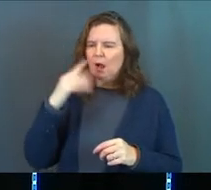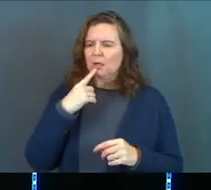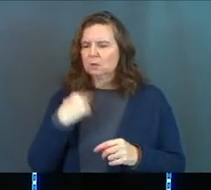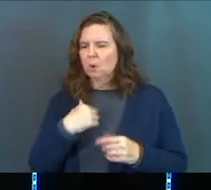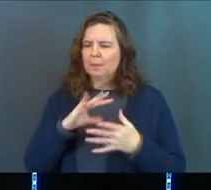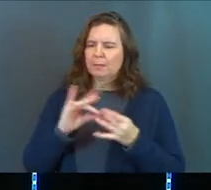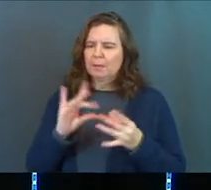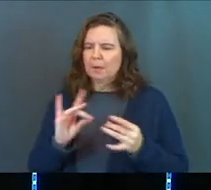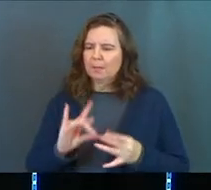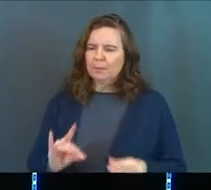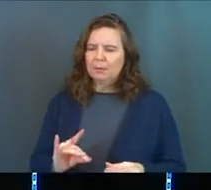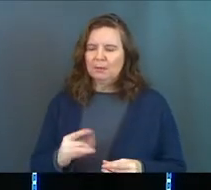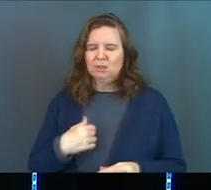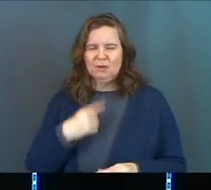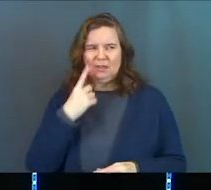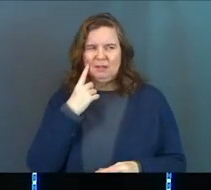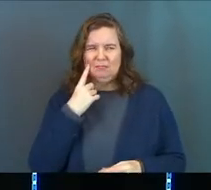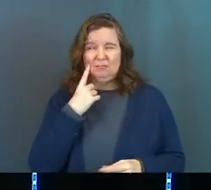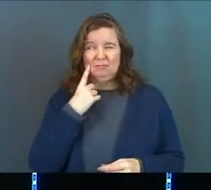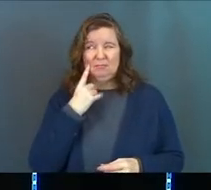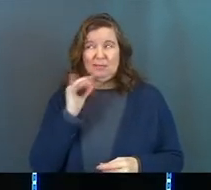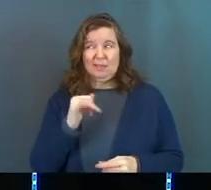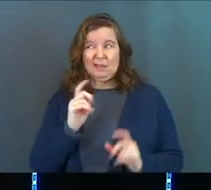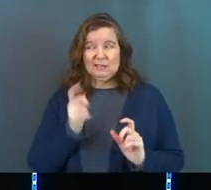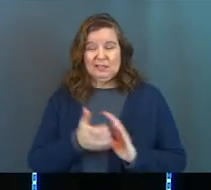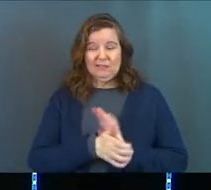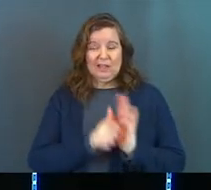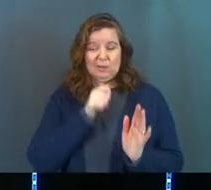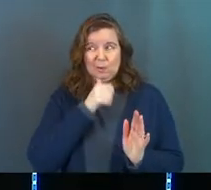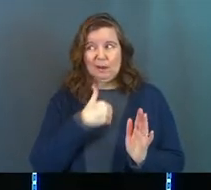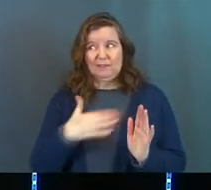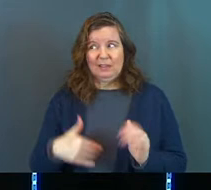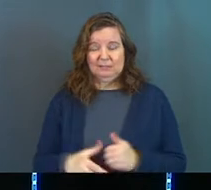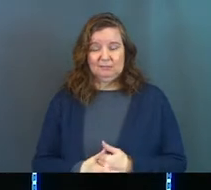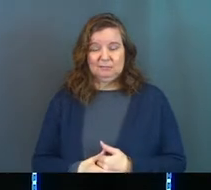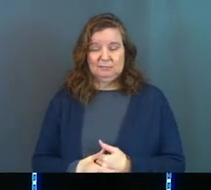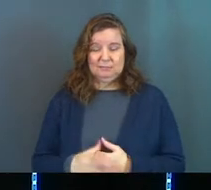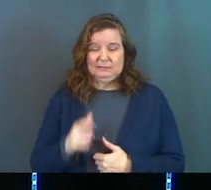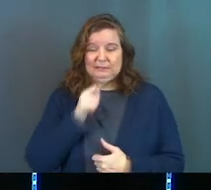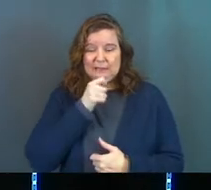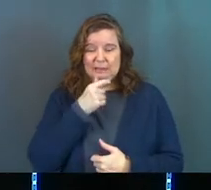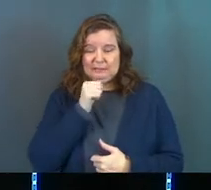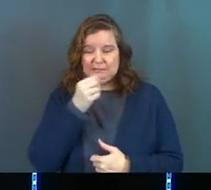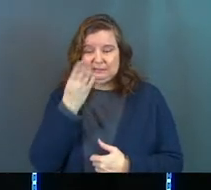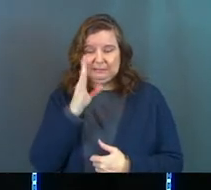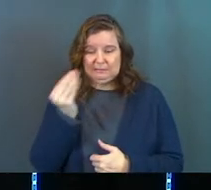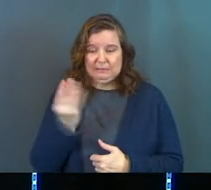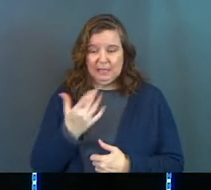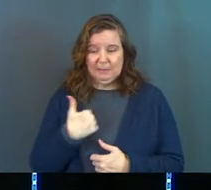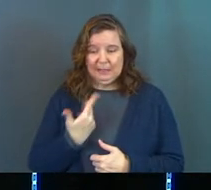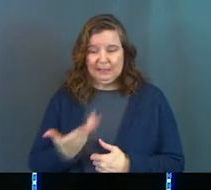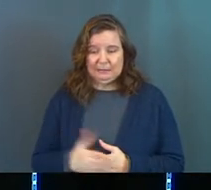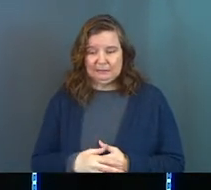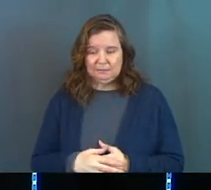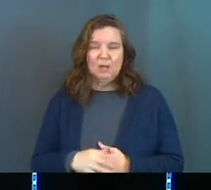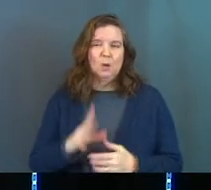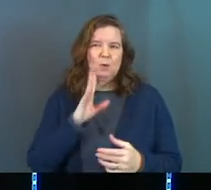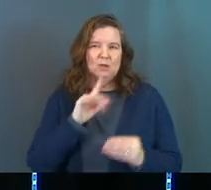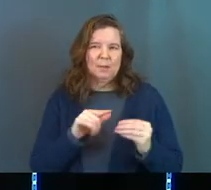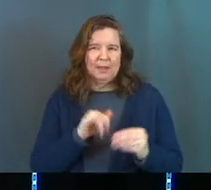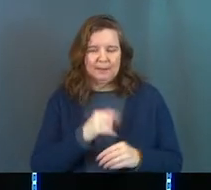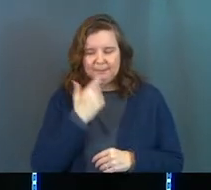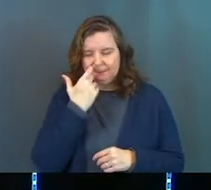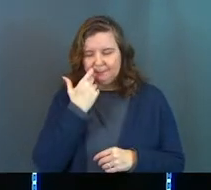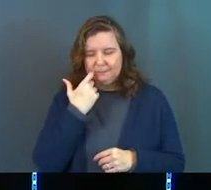me blah, blah, blah. And you're thinking, that's a gift that I must not have. Right? We'll talk about that.